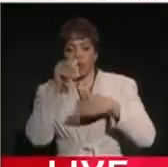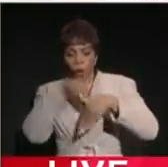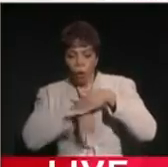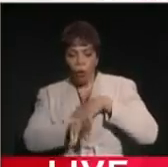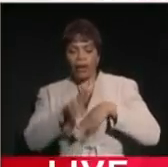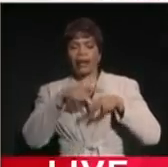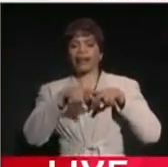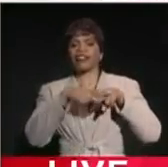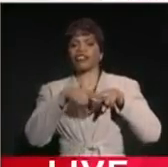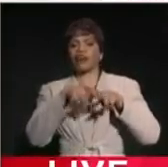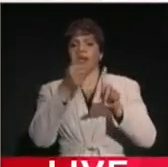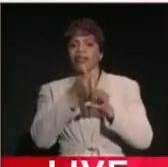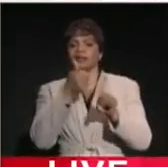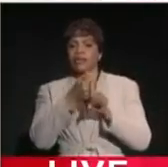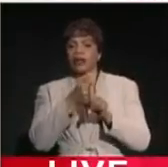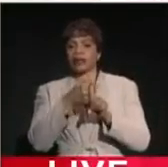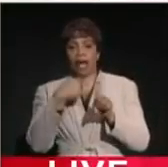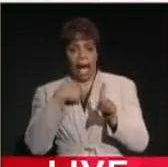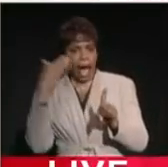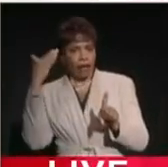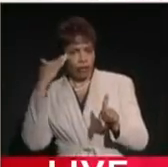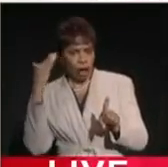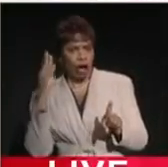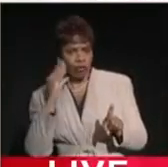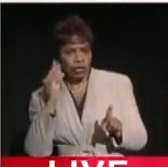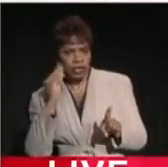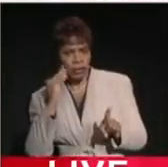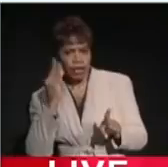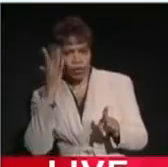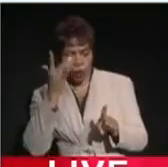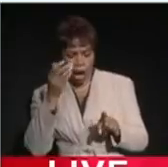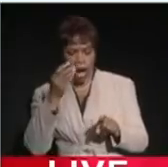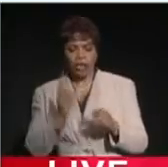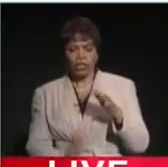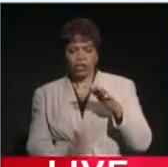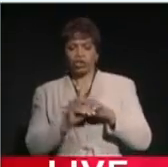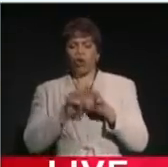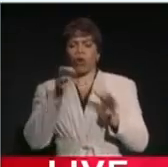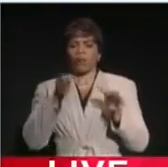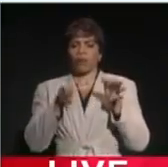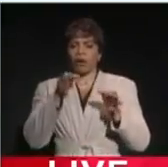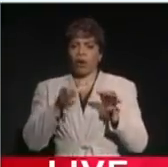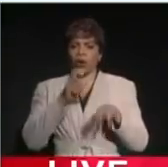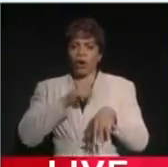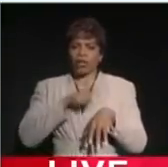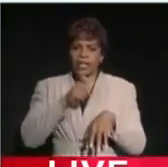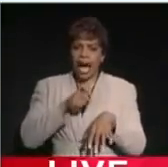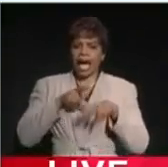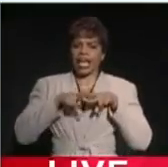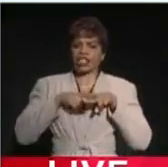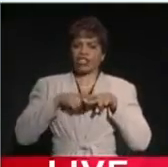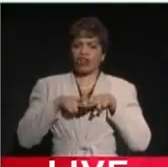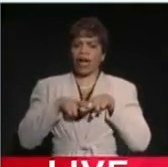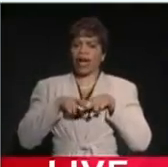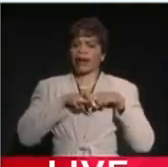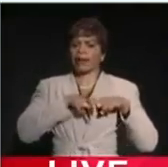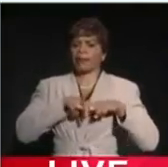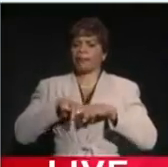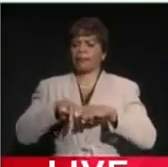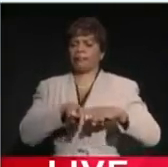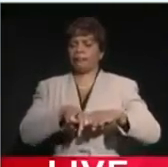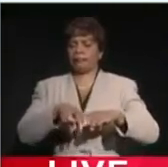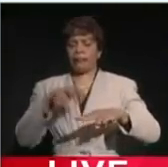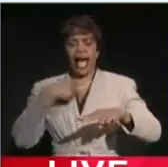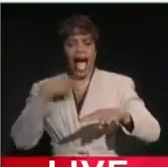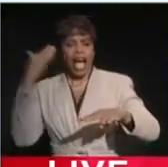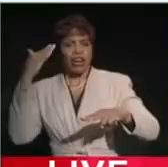day. I know what it's like to have to be to court on time and take a train, add a little silver to get there. I know what it's like